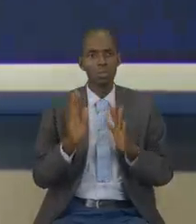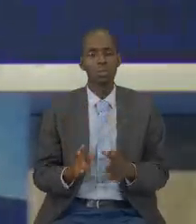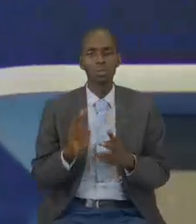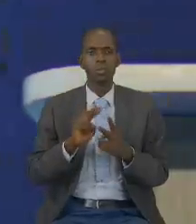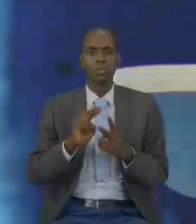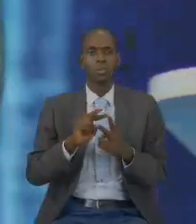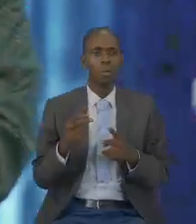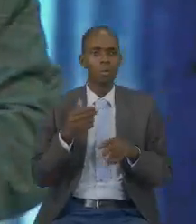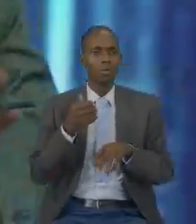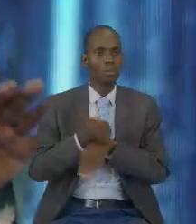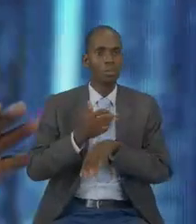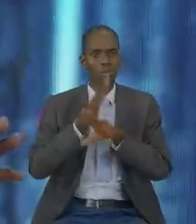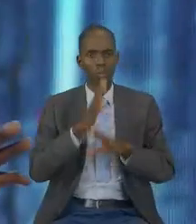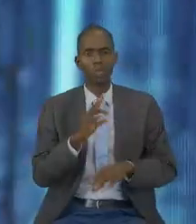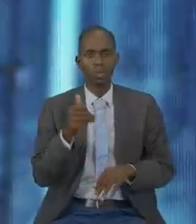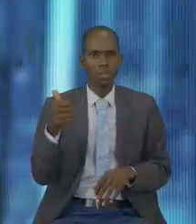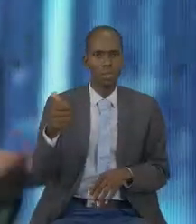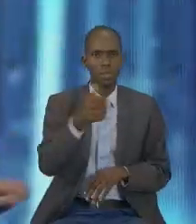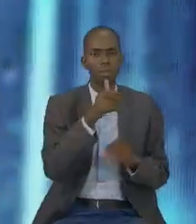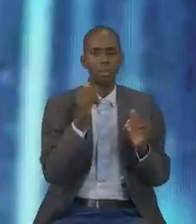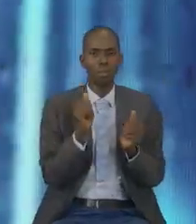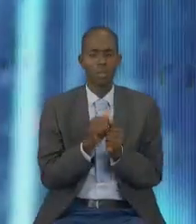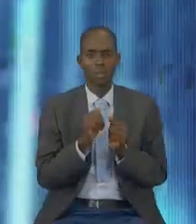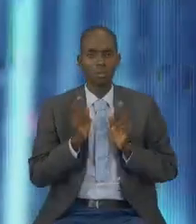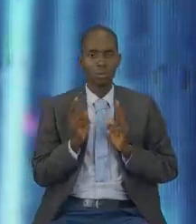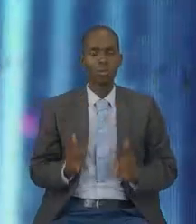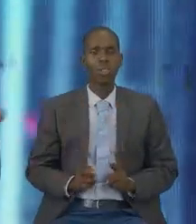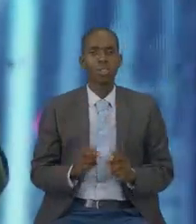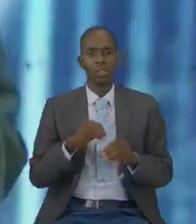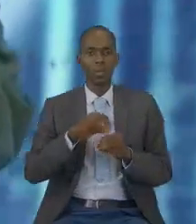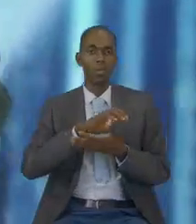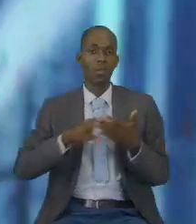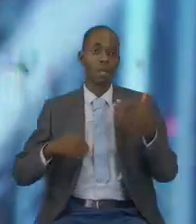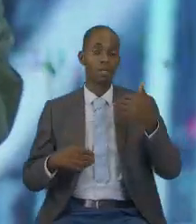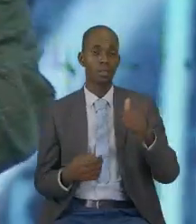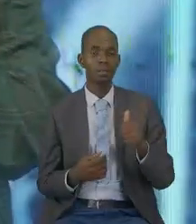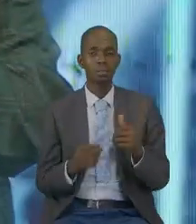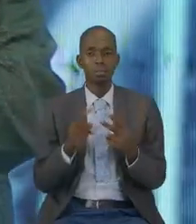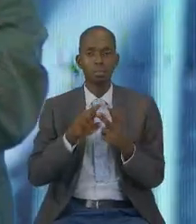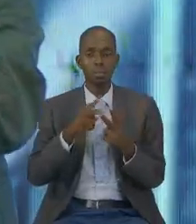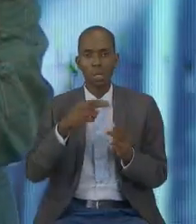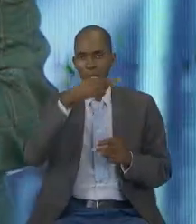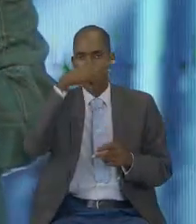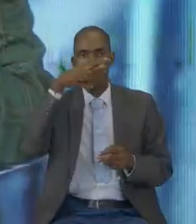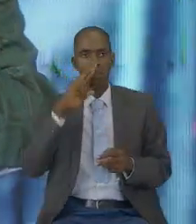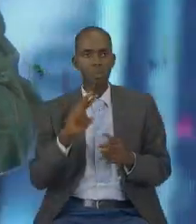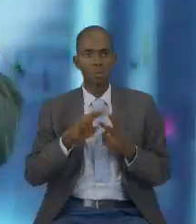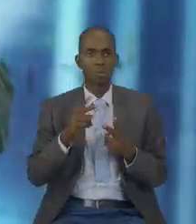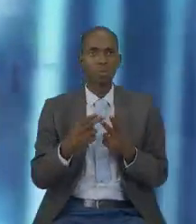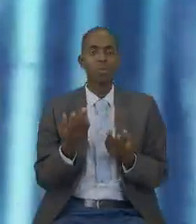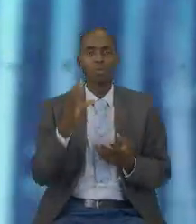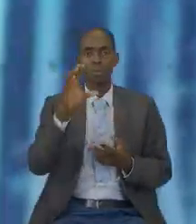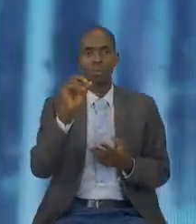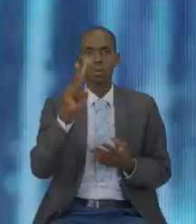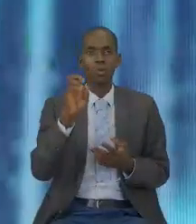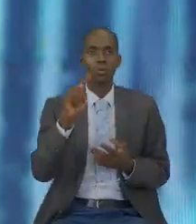of themselves with mankind. Then in verse 10, nor thieves, nor covetous, nor